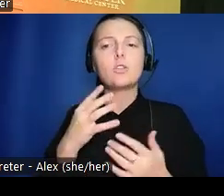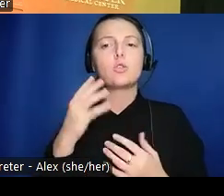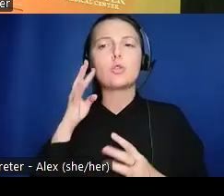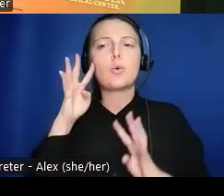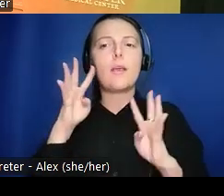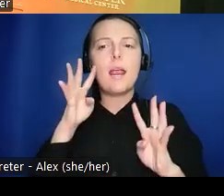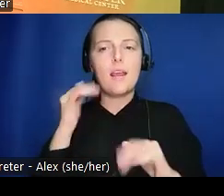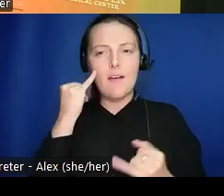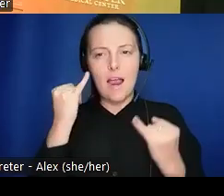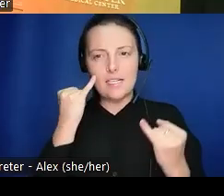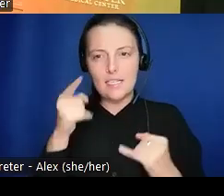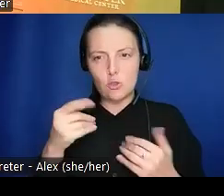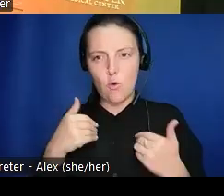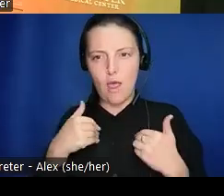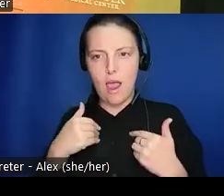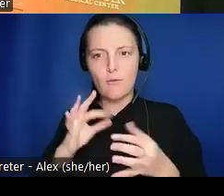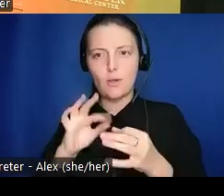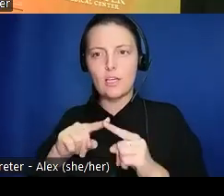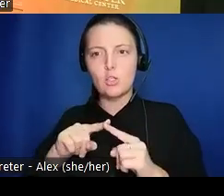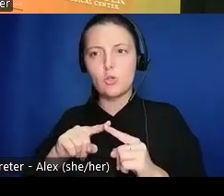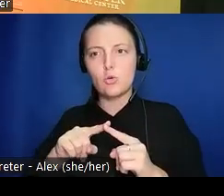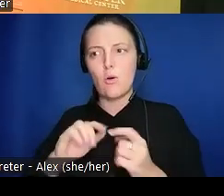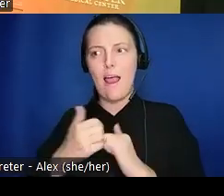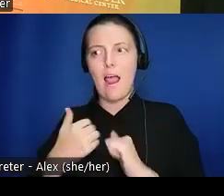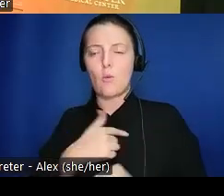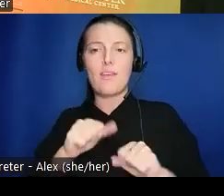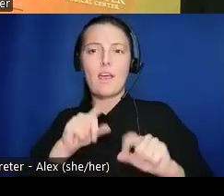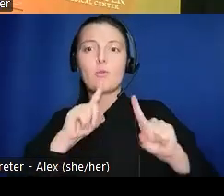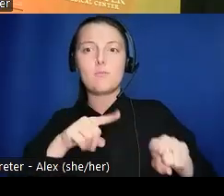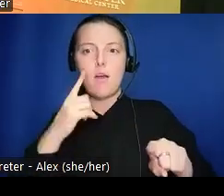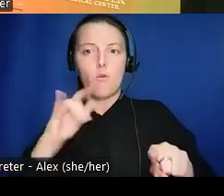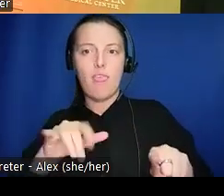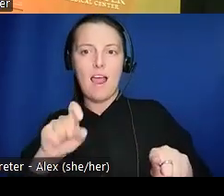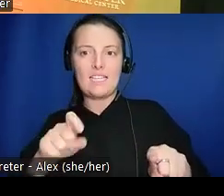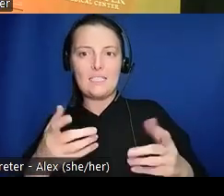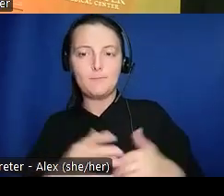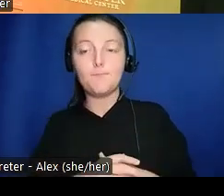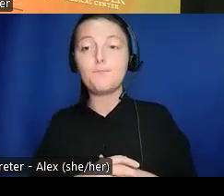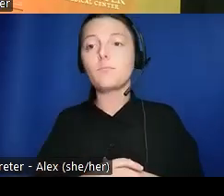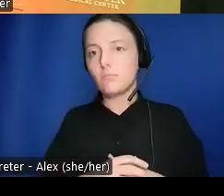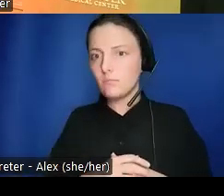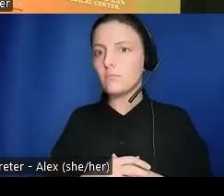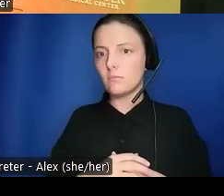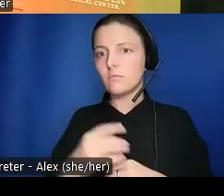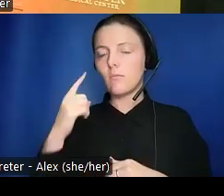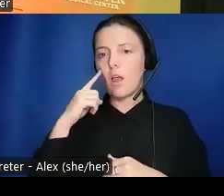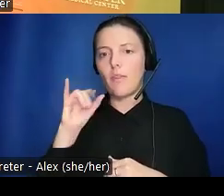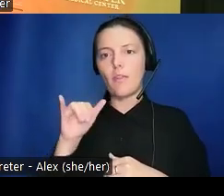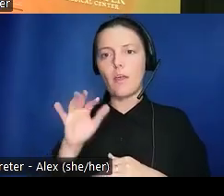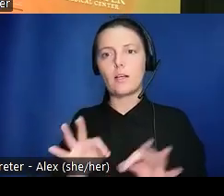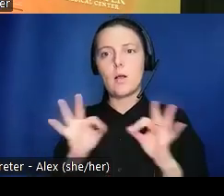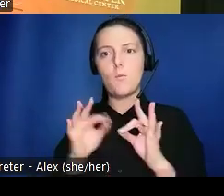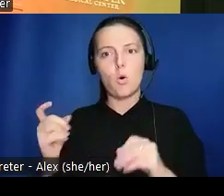to that increased need. Thanks. Yeah, I think it's a very important question. I think we have to engage